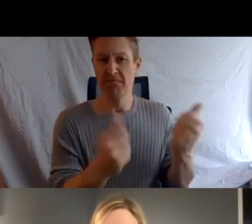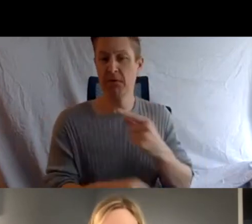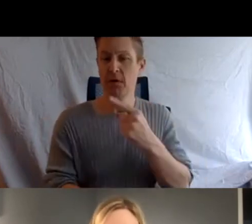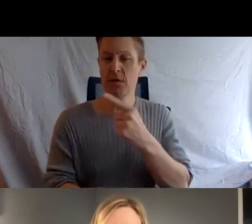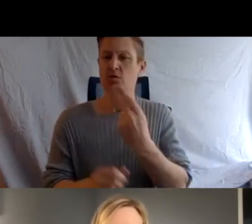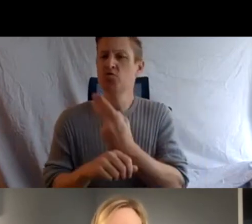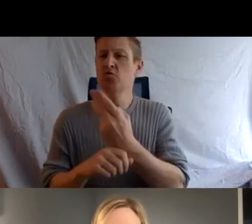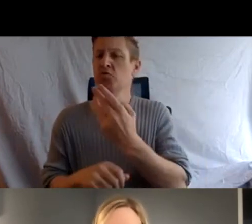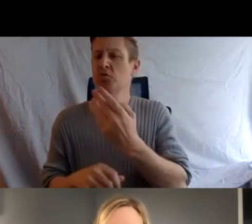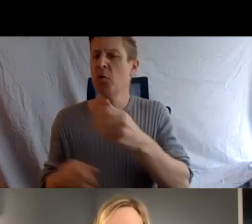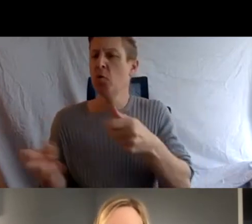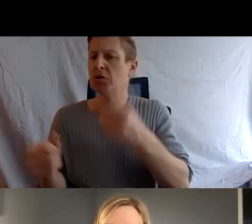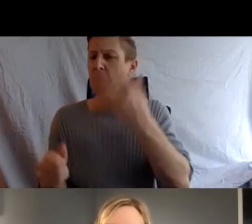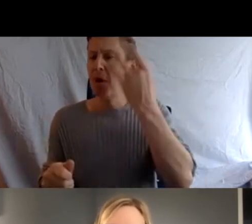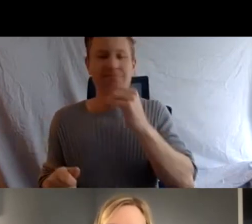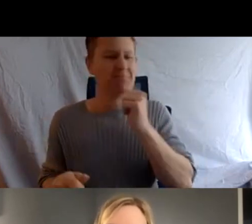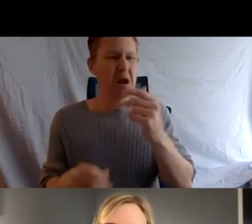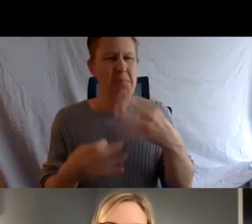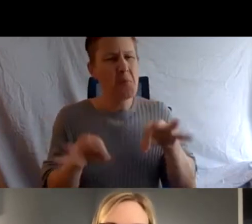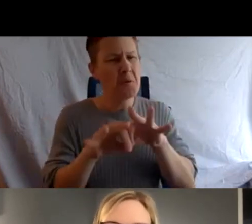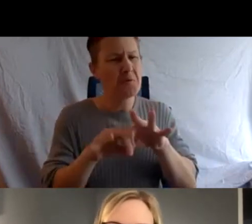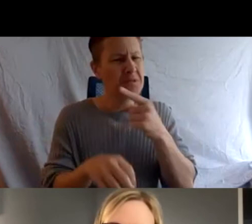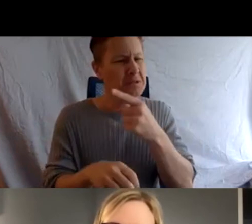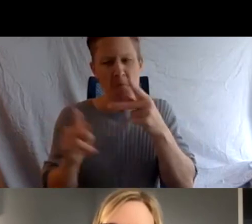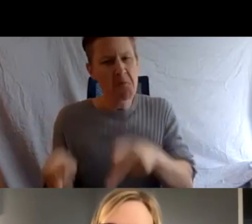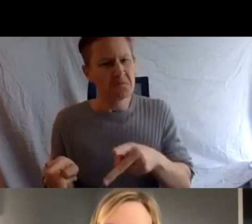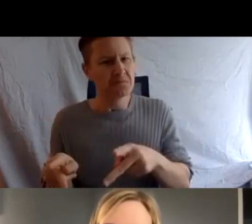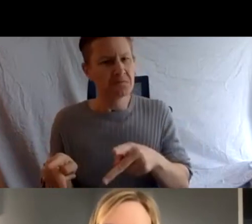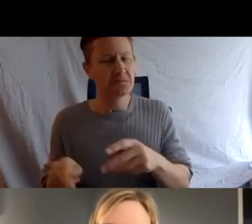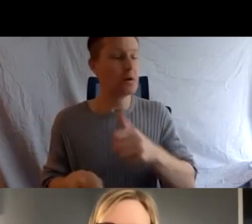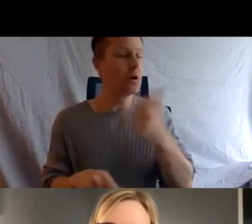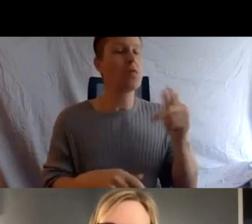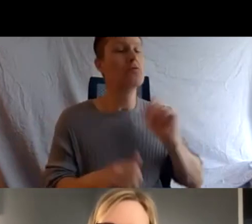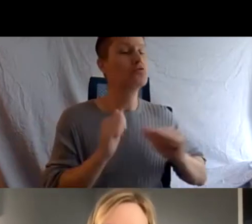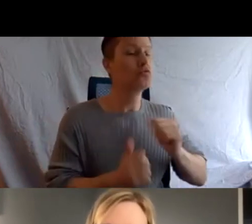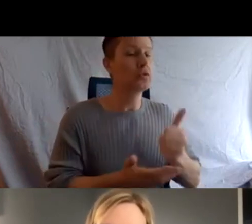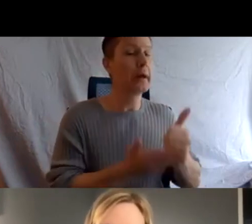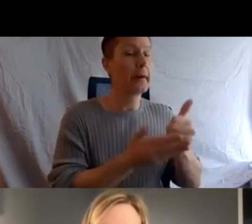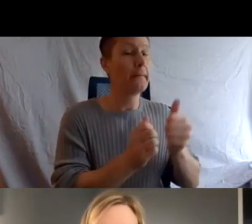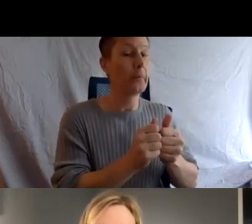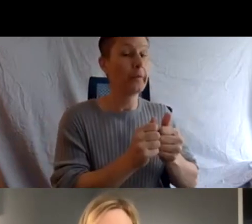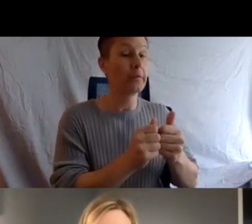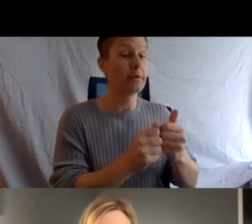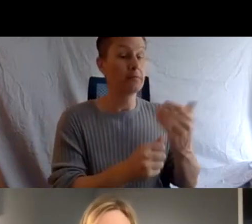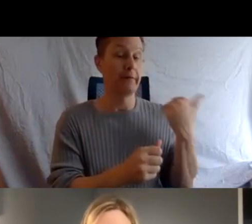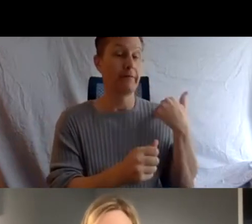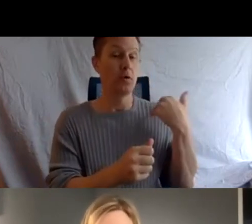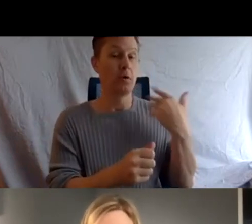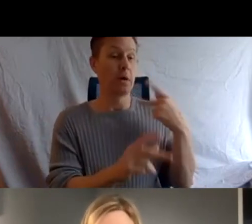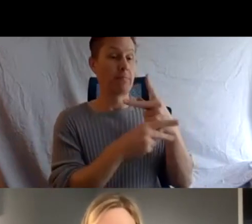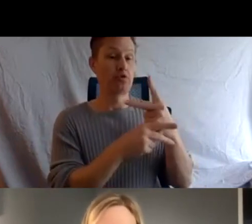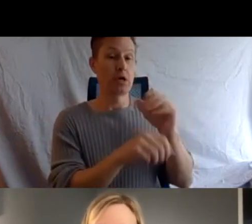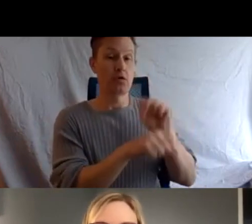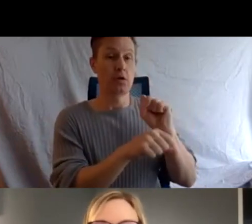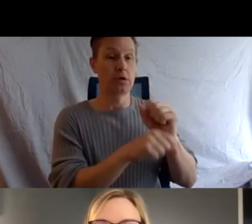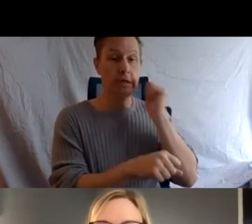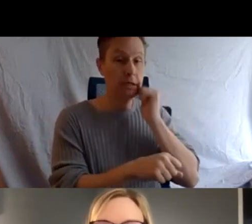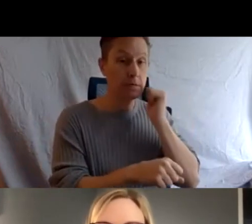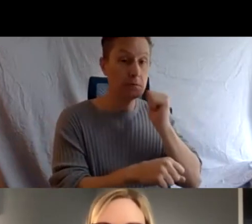just is a person. And I think with the other shows that I've helped with and in my production work that I do every